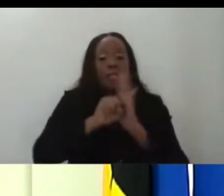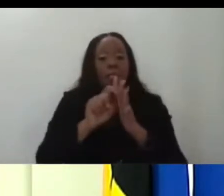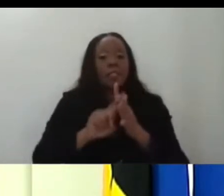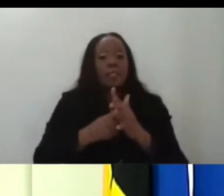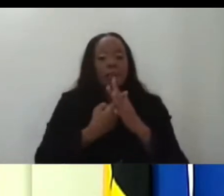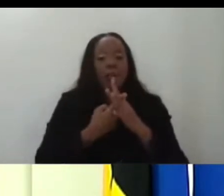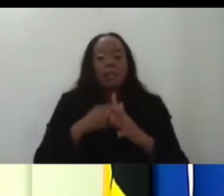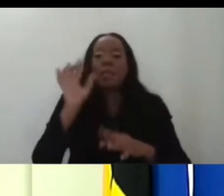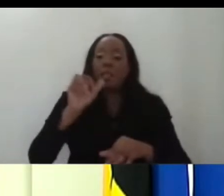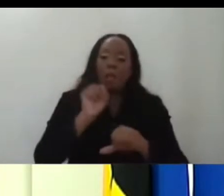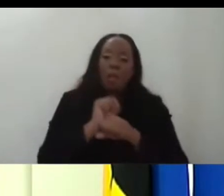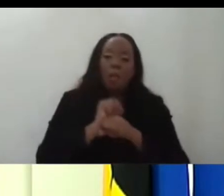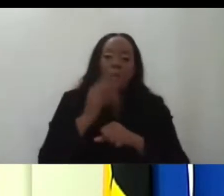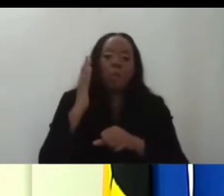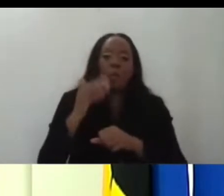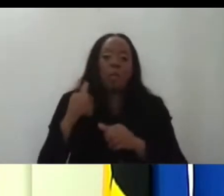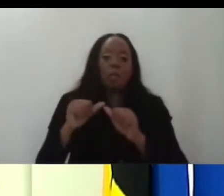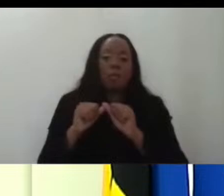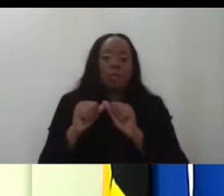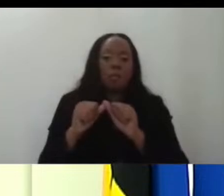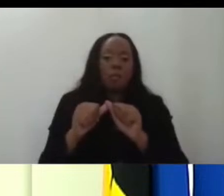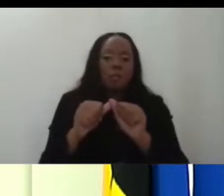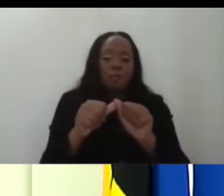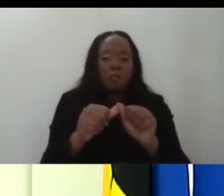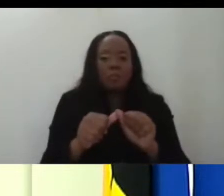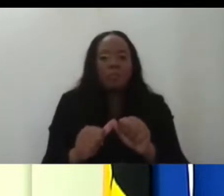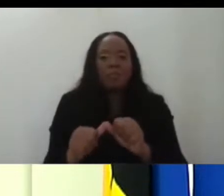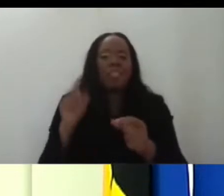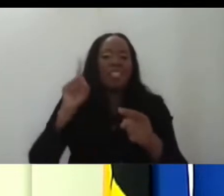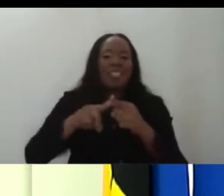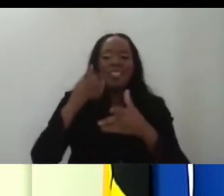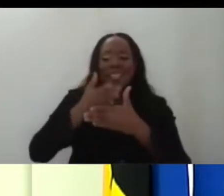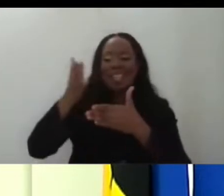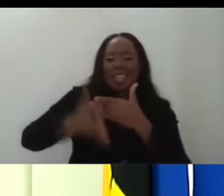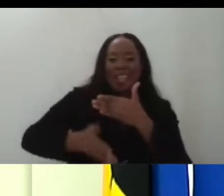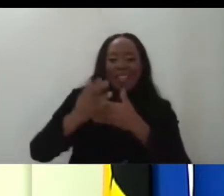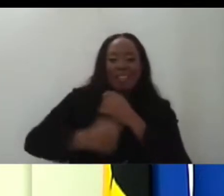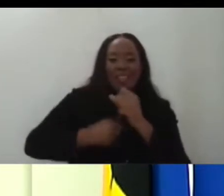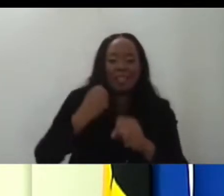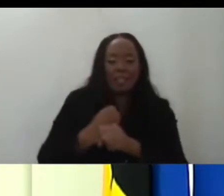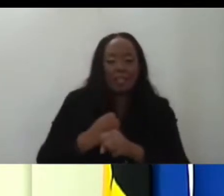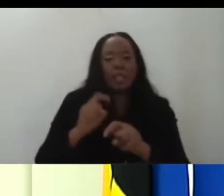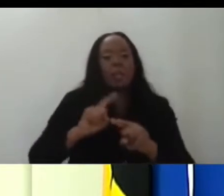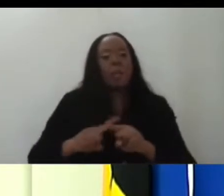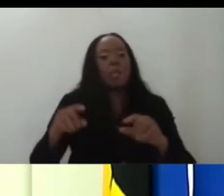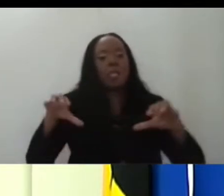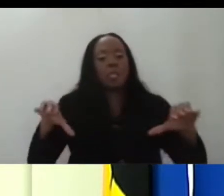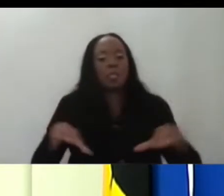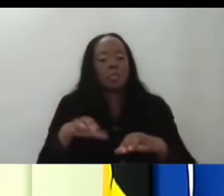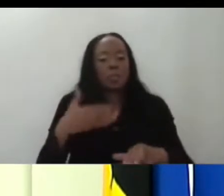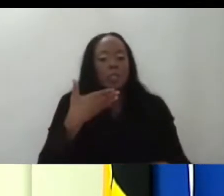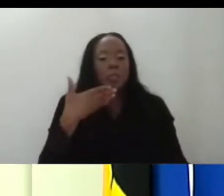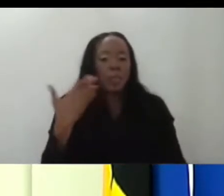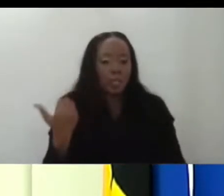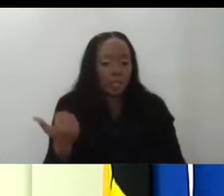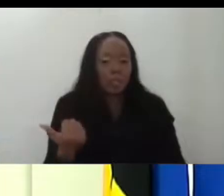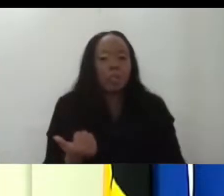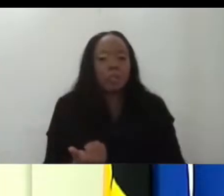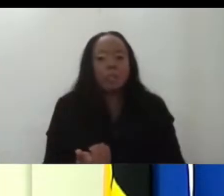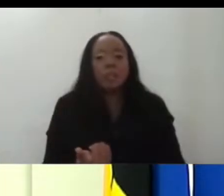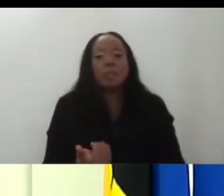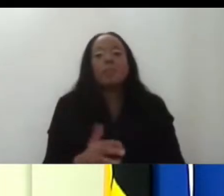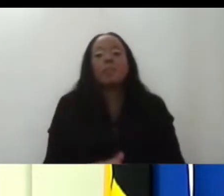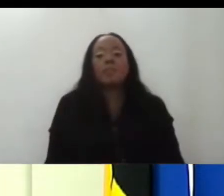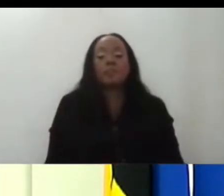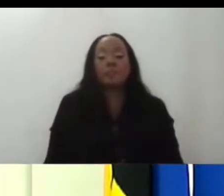on for probably till at least the end of this year, right? But they are doing the best that they can in the interim, but we're also